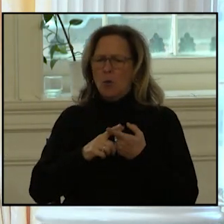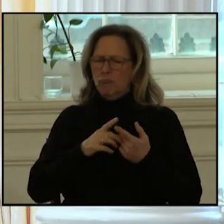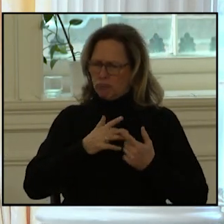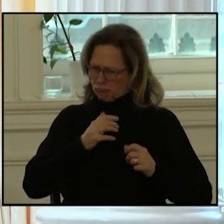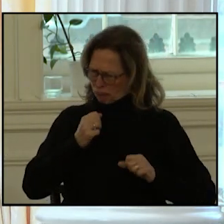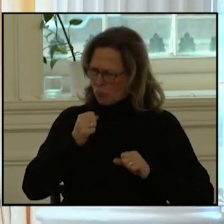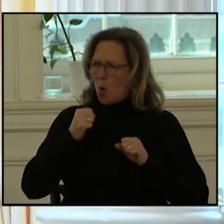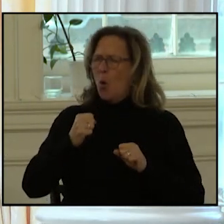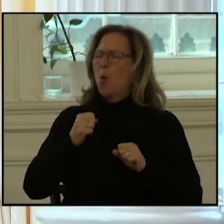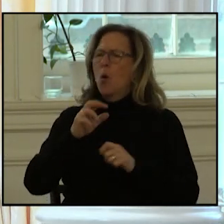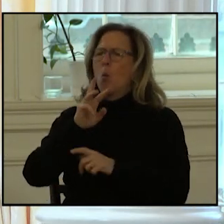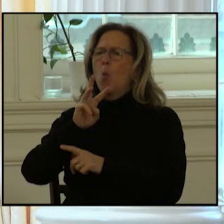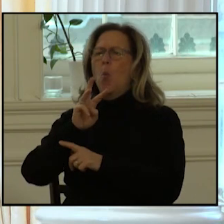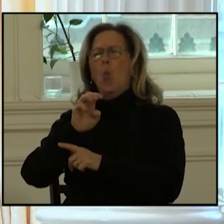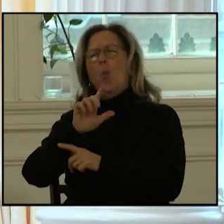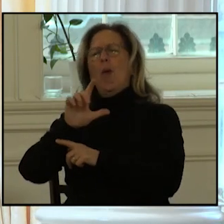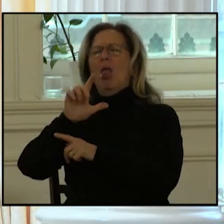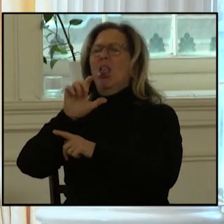research